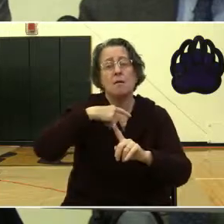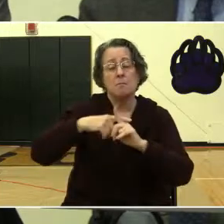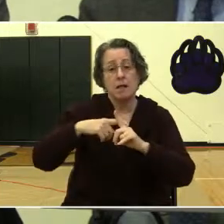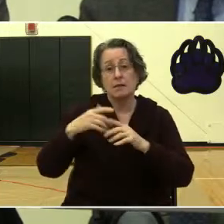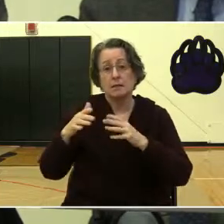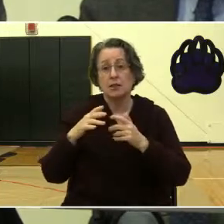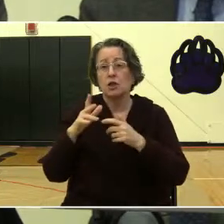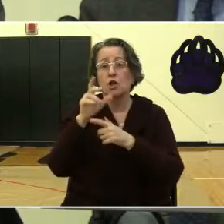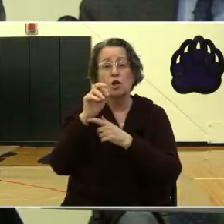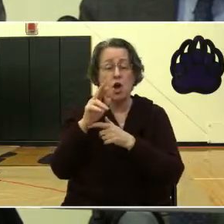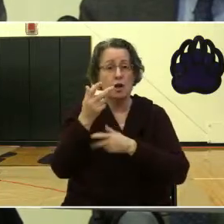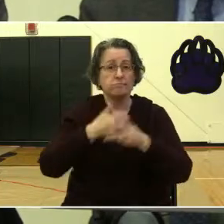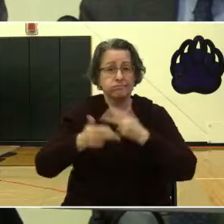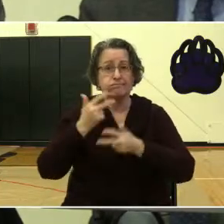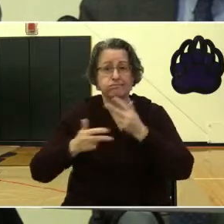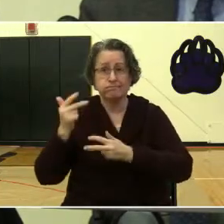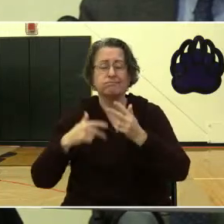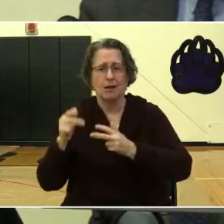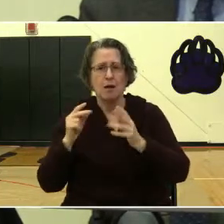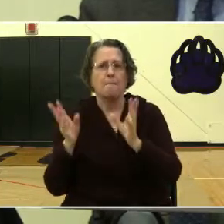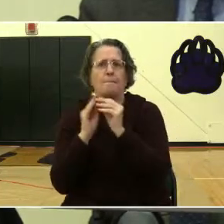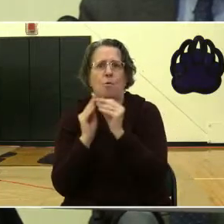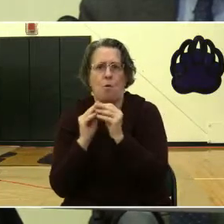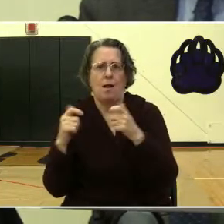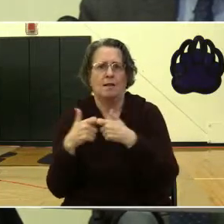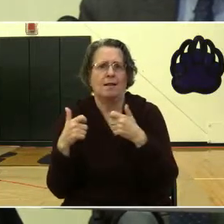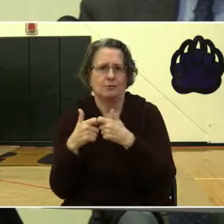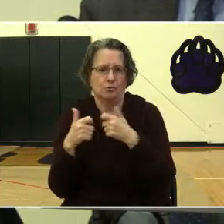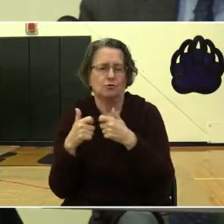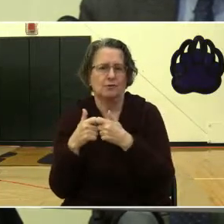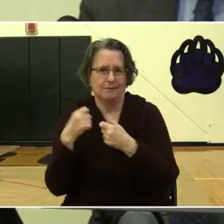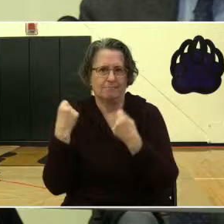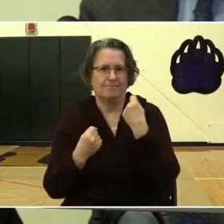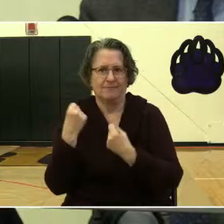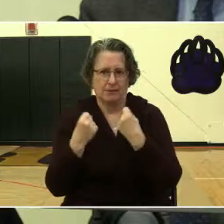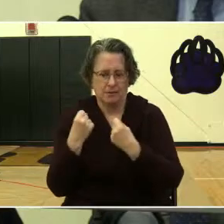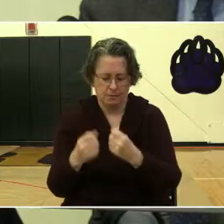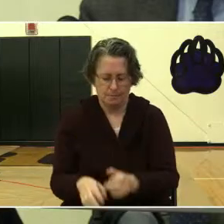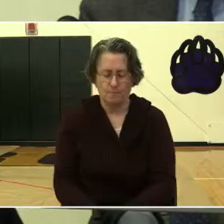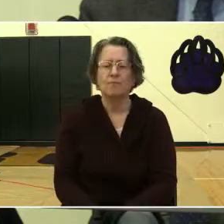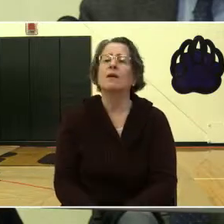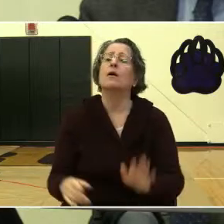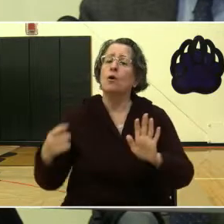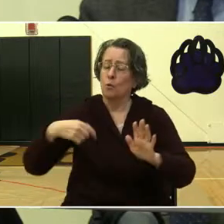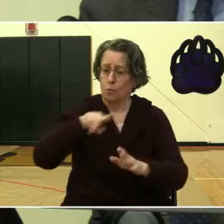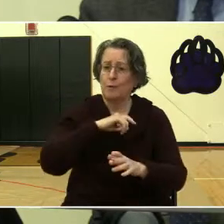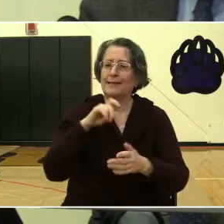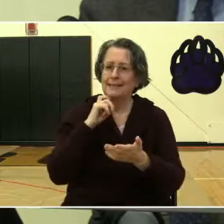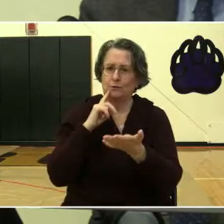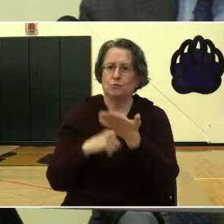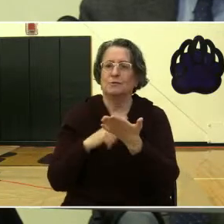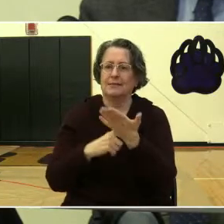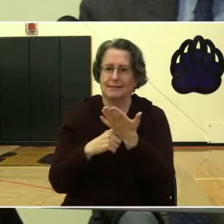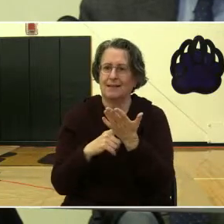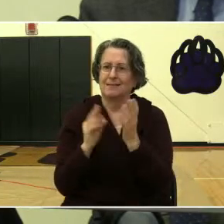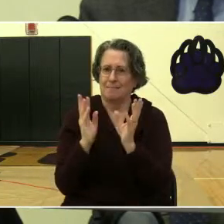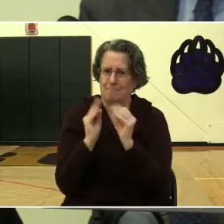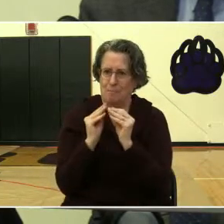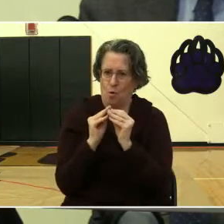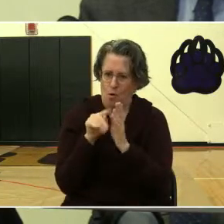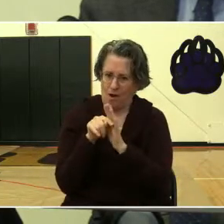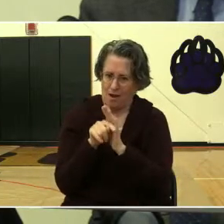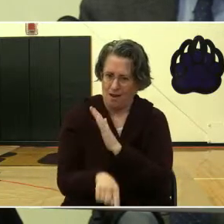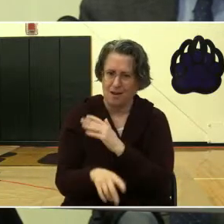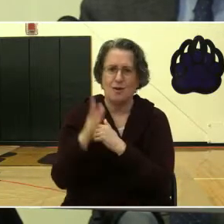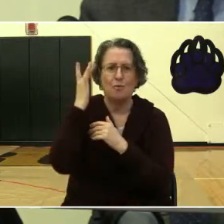towards electric entirely electric vehicles um there's more discussion to be had around emergency vehicles because